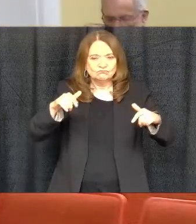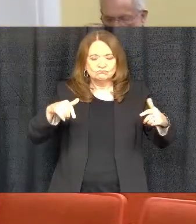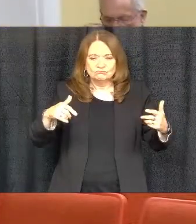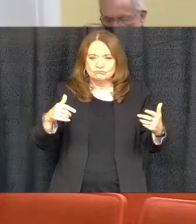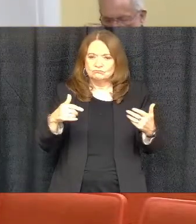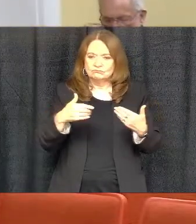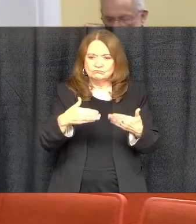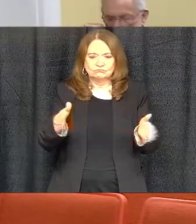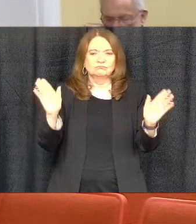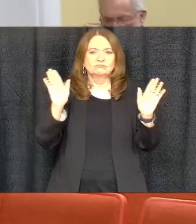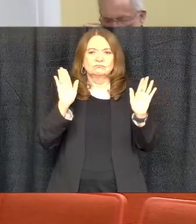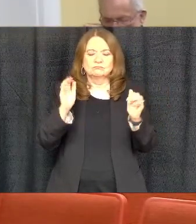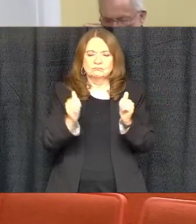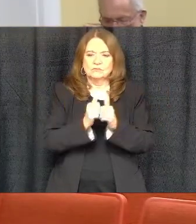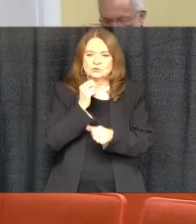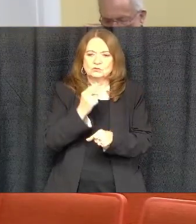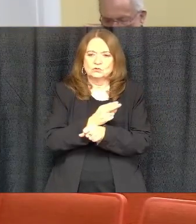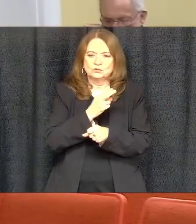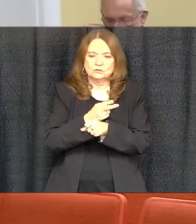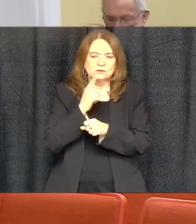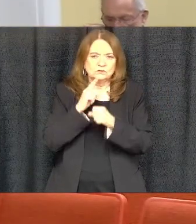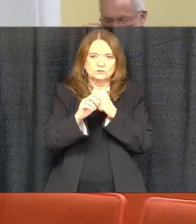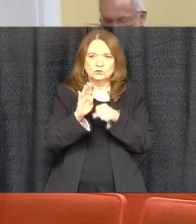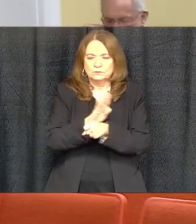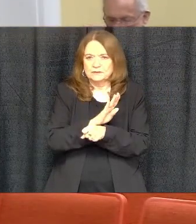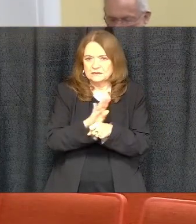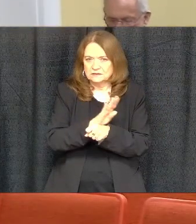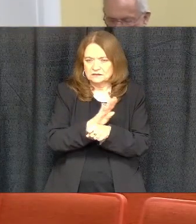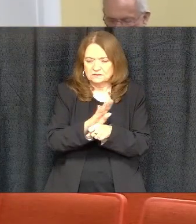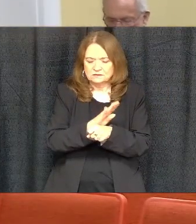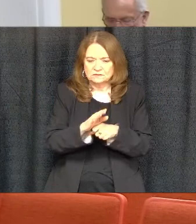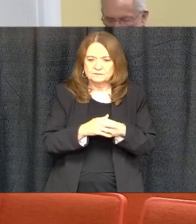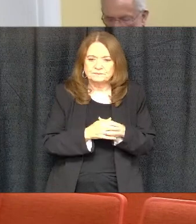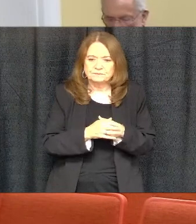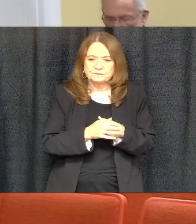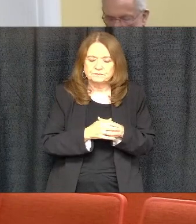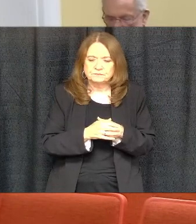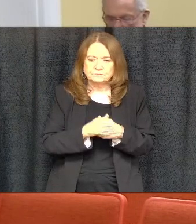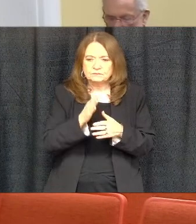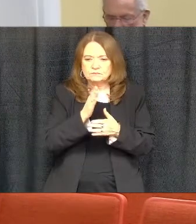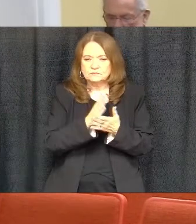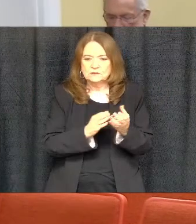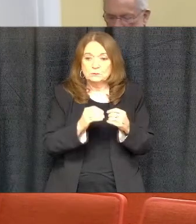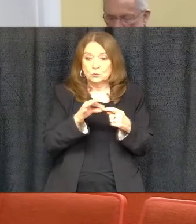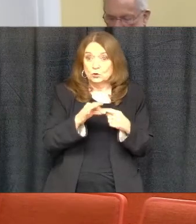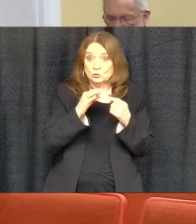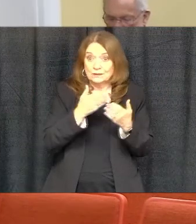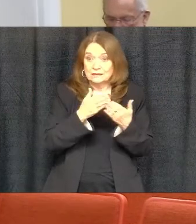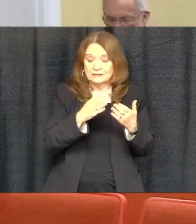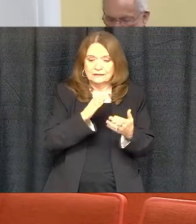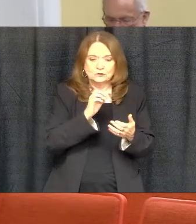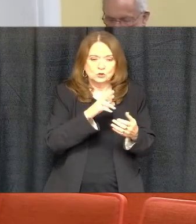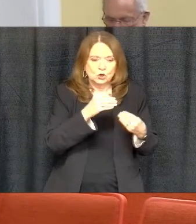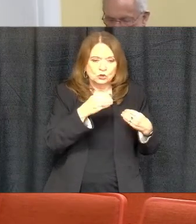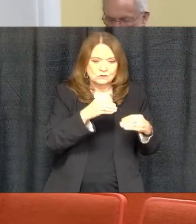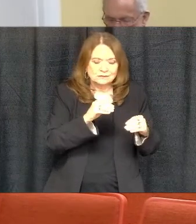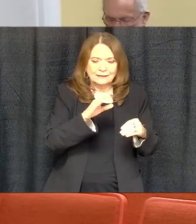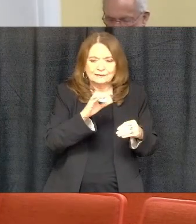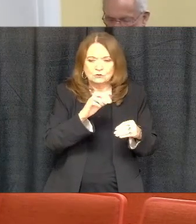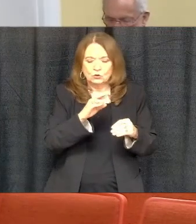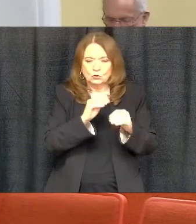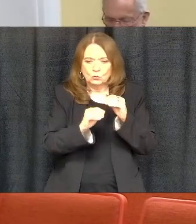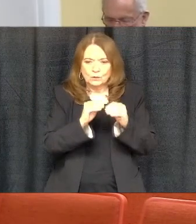with the most uses in it, commercial zoning district. Some of the more unique things, car sales, car